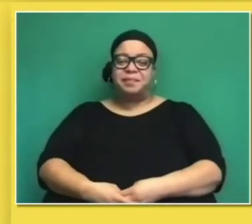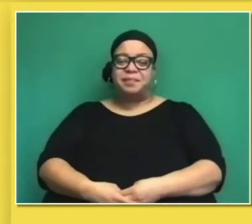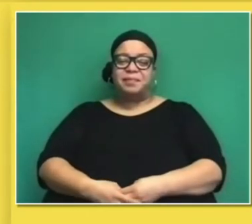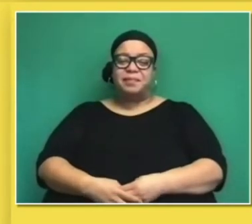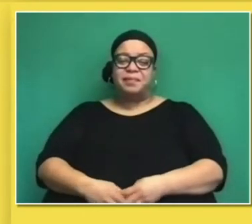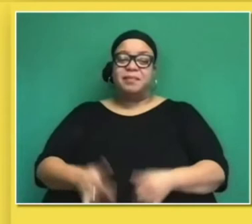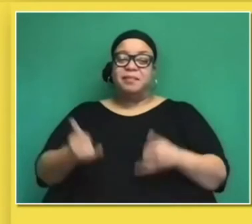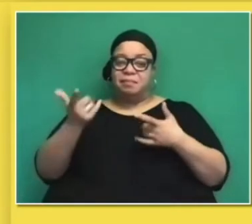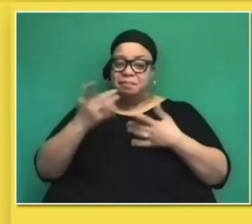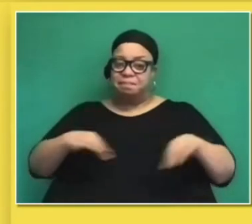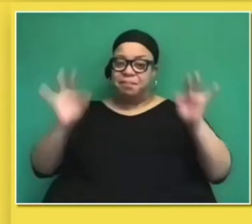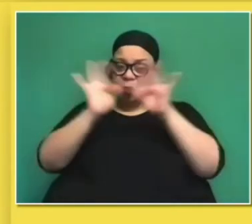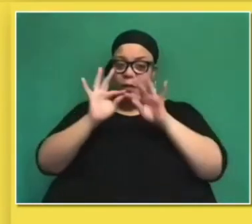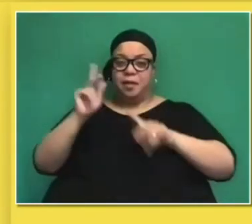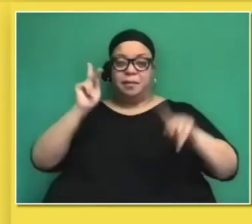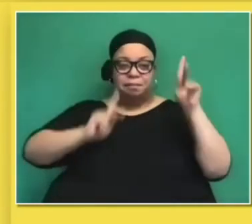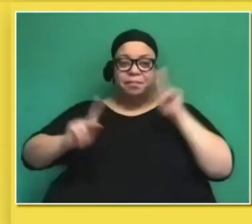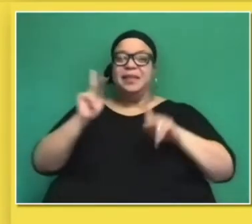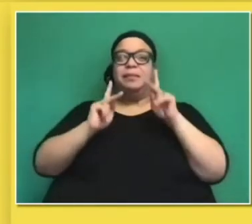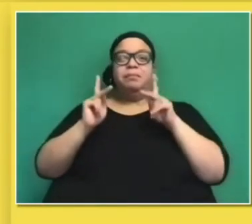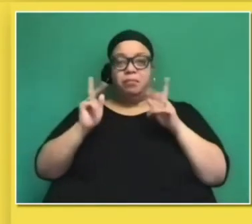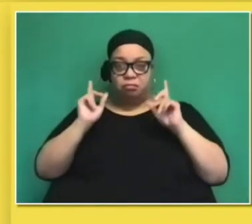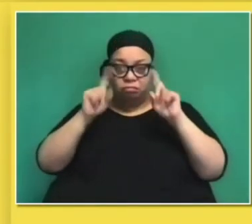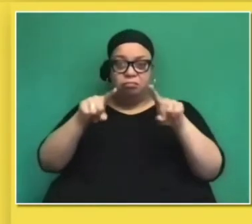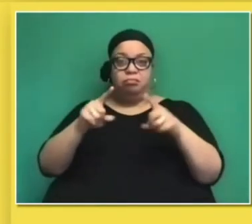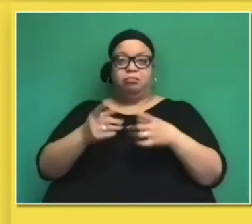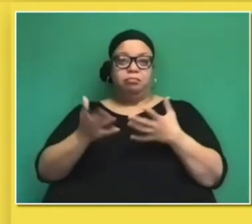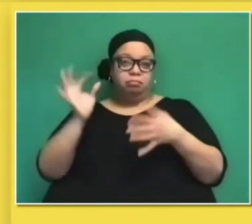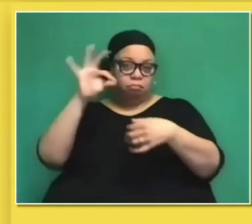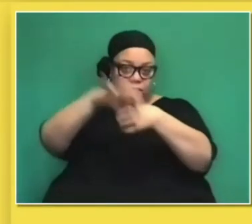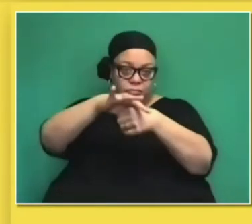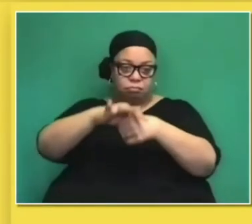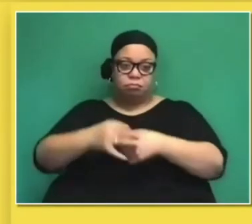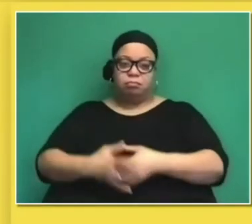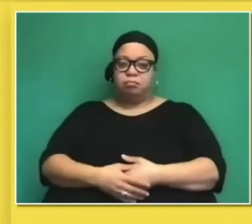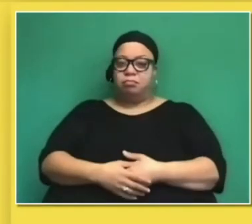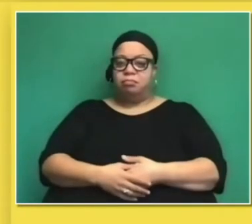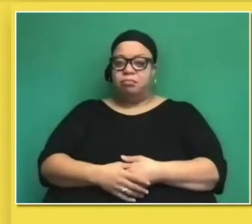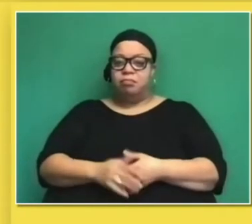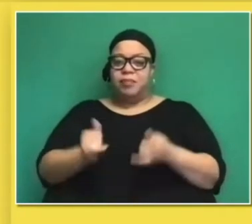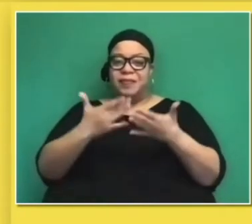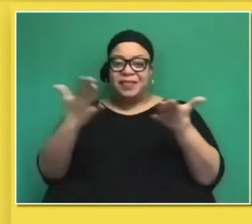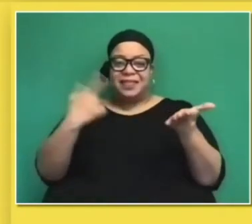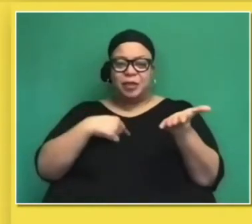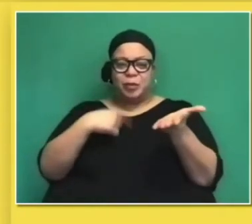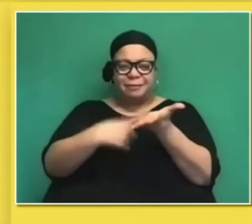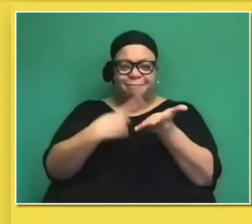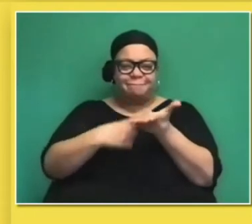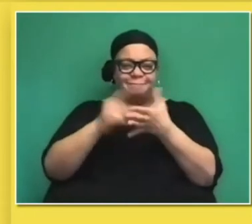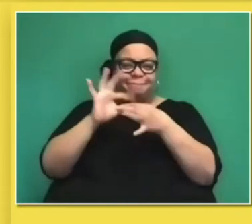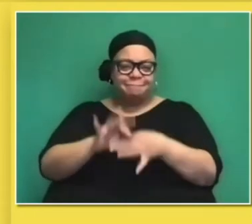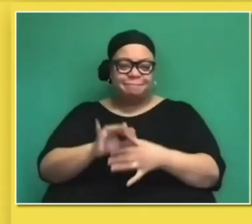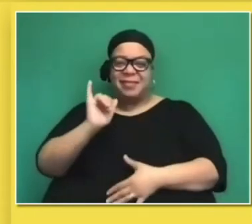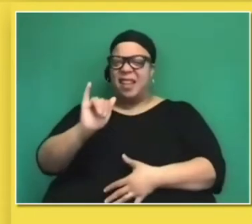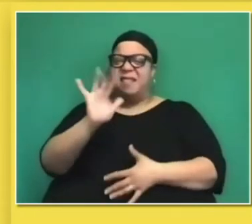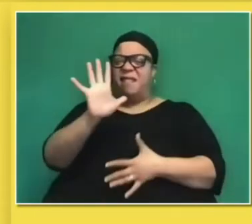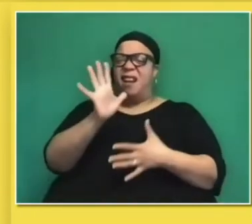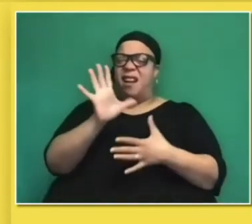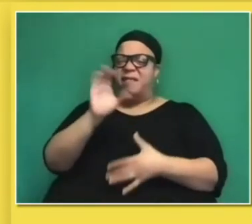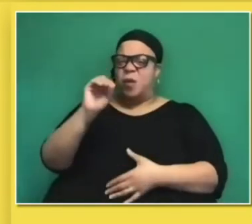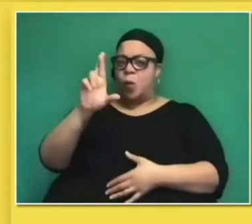has highlighted deep divisions in our common life. Many of those that have been regularly exploited by the wealthy